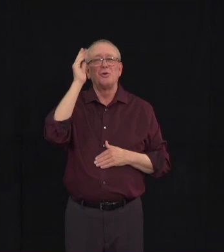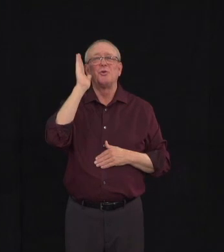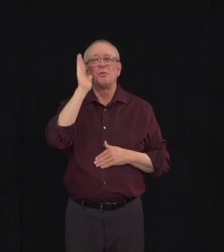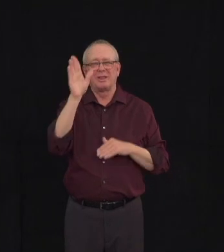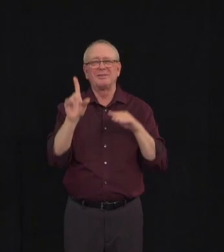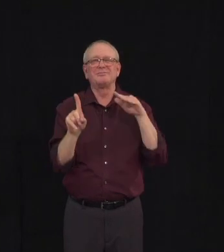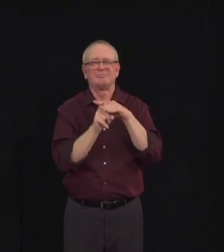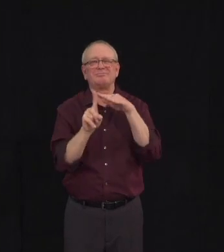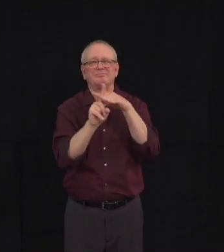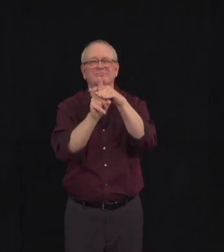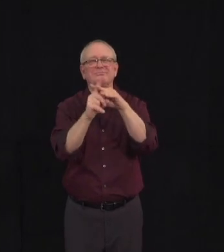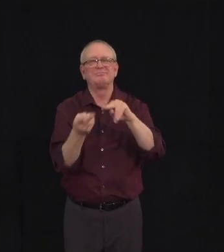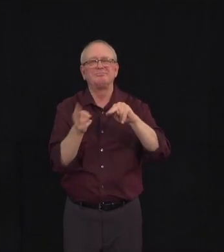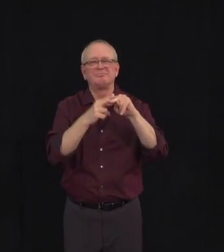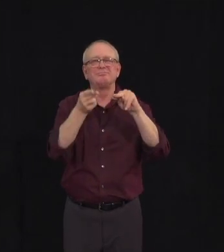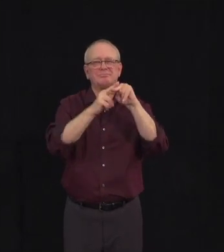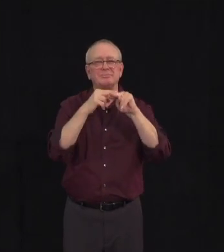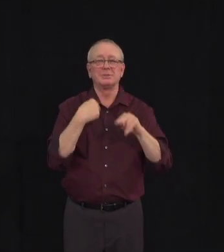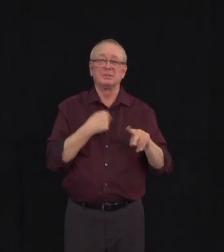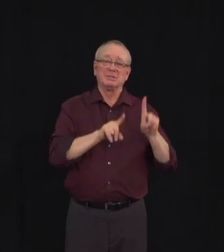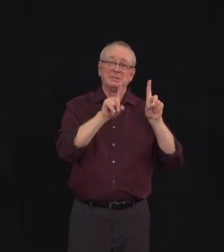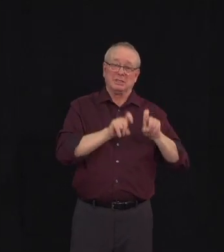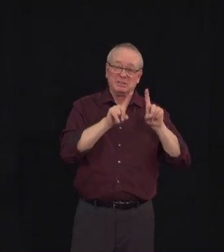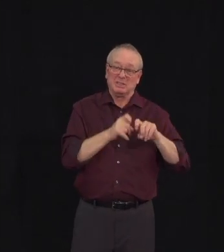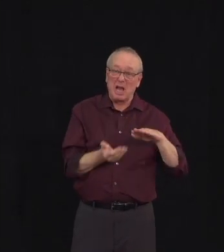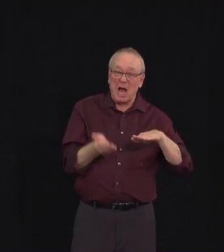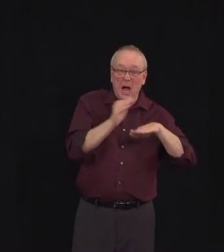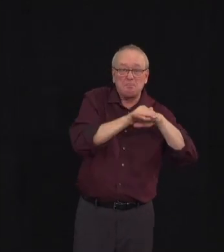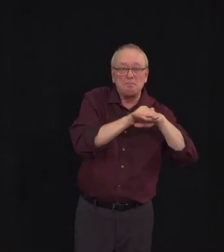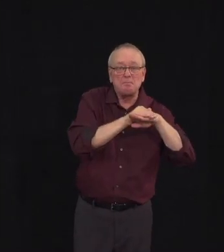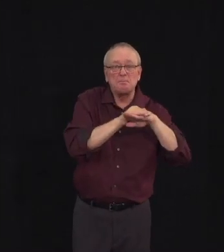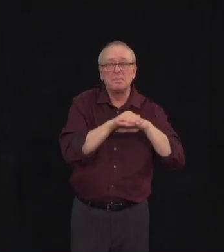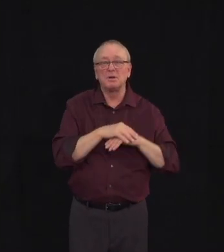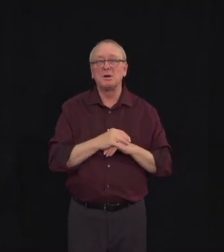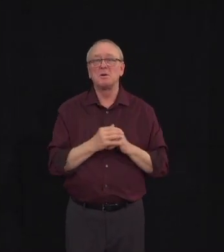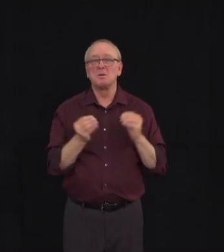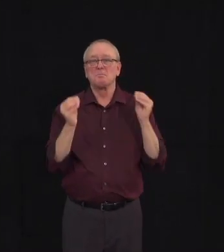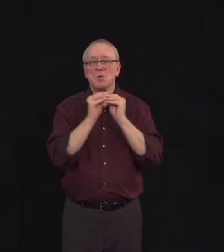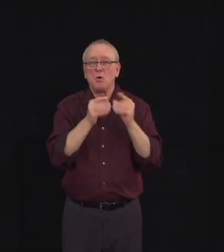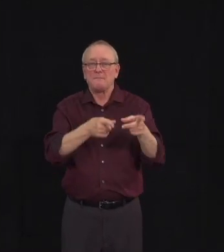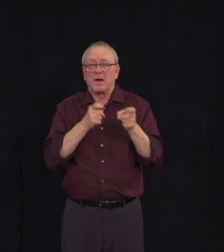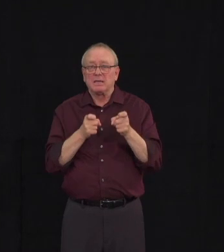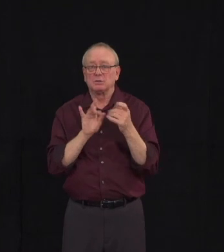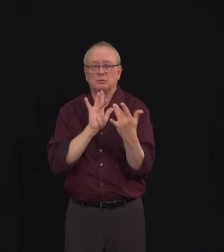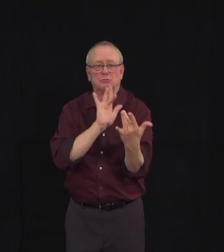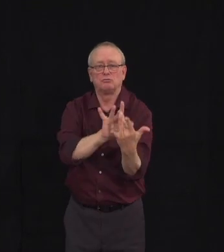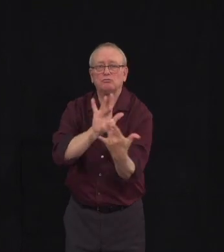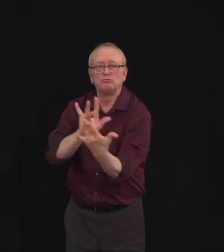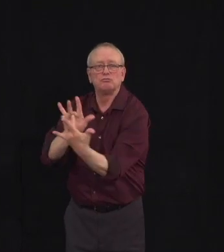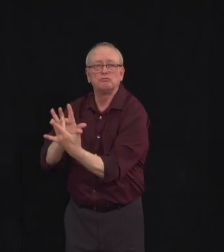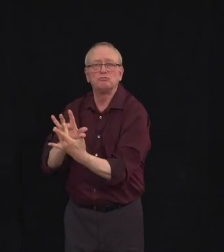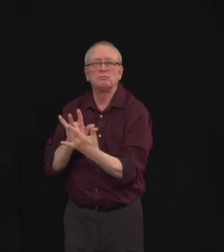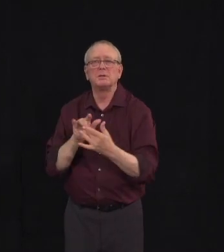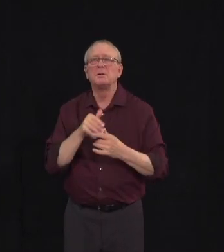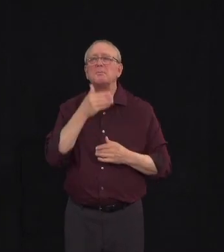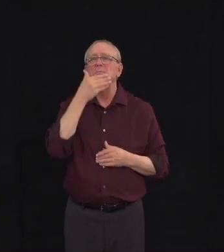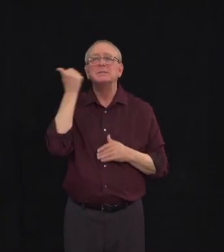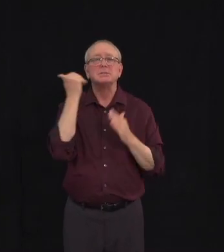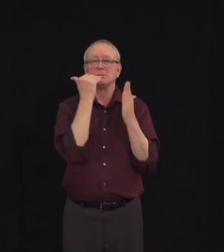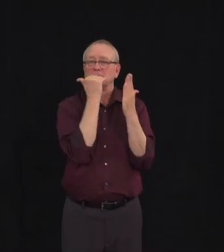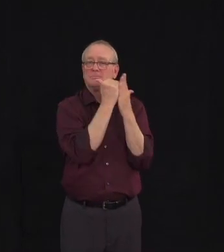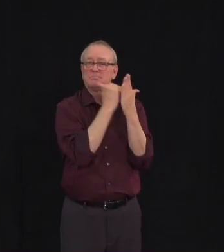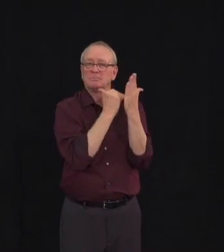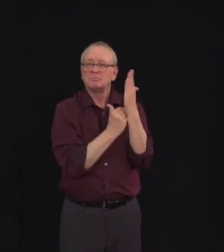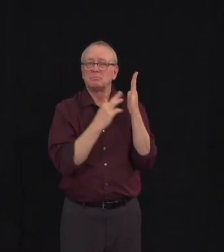contacts, and better public awareness of health guidelines, we're in a position to identify those outbreaks and contain